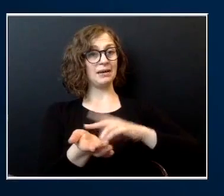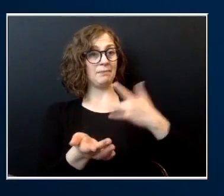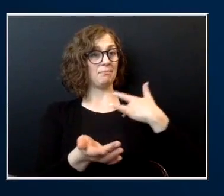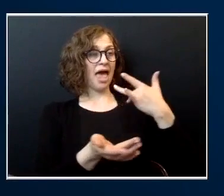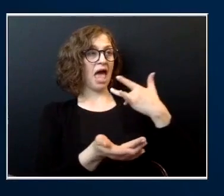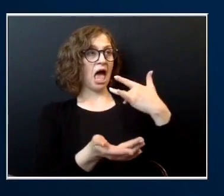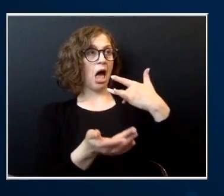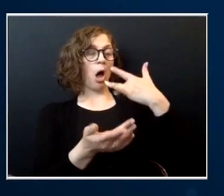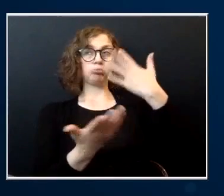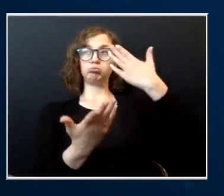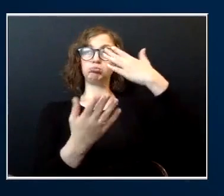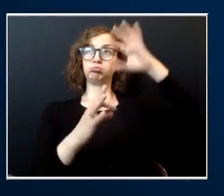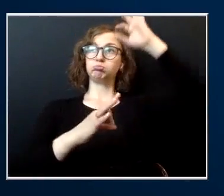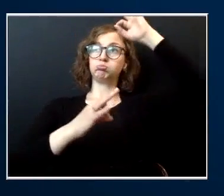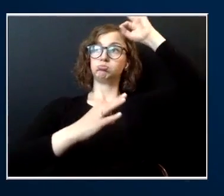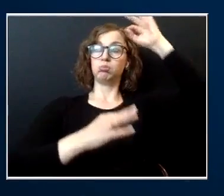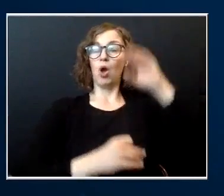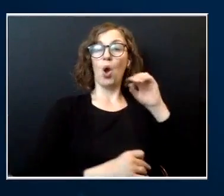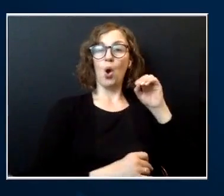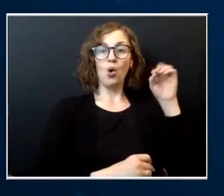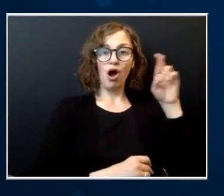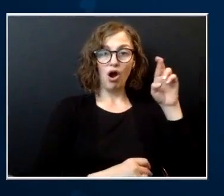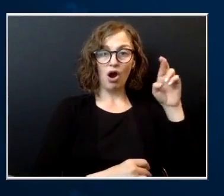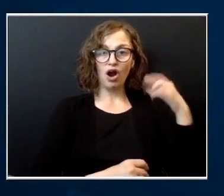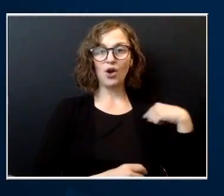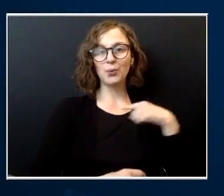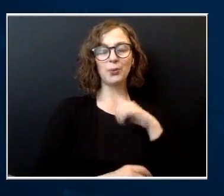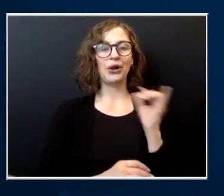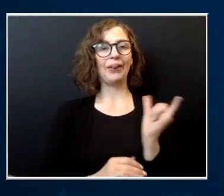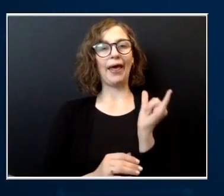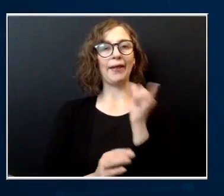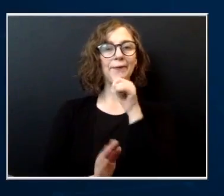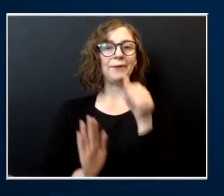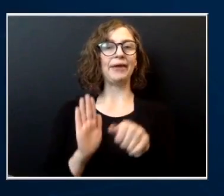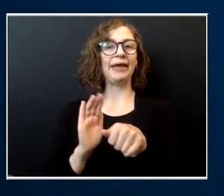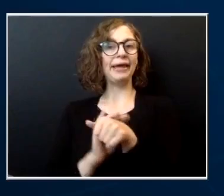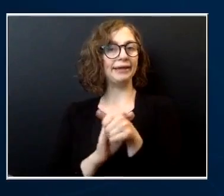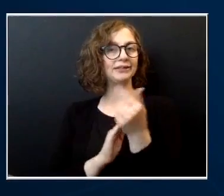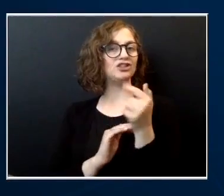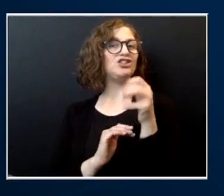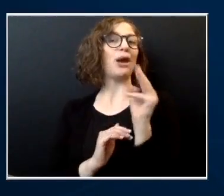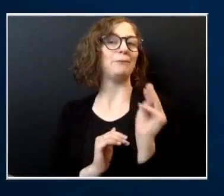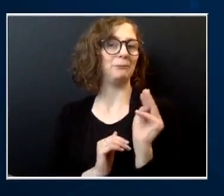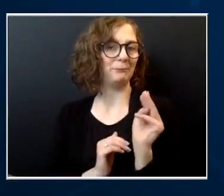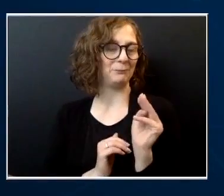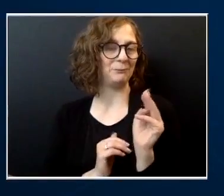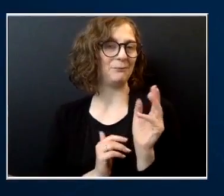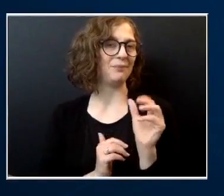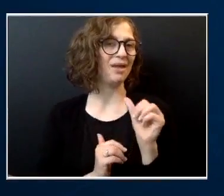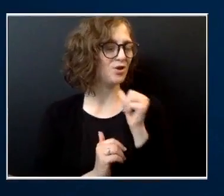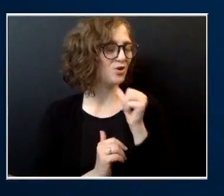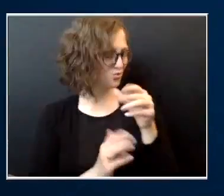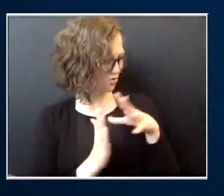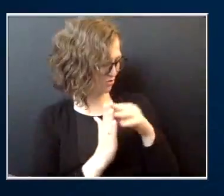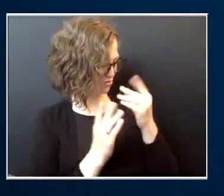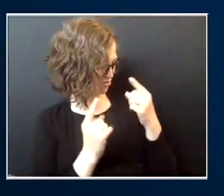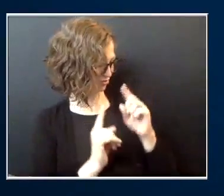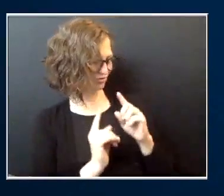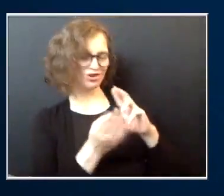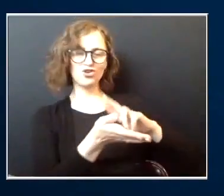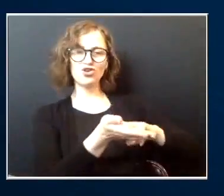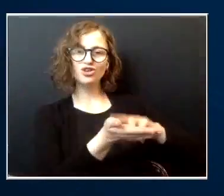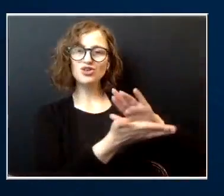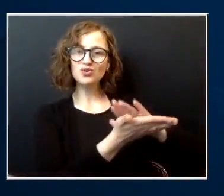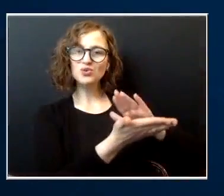kind of the hidden gem. You are the hidden gem. You don't get it in nursing school. So when you come to the OR, it's totally